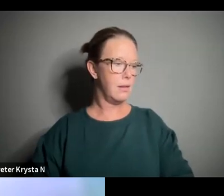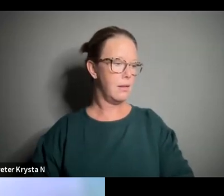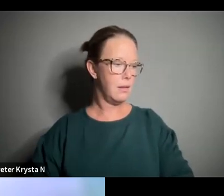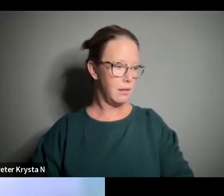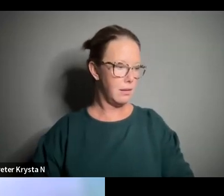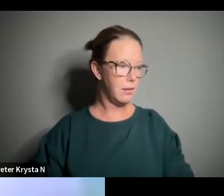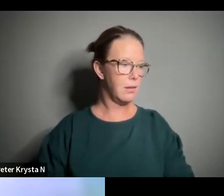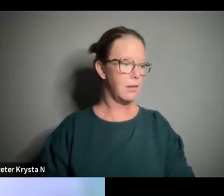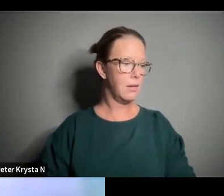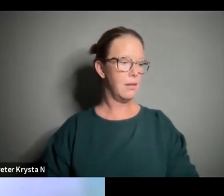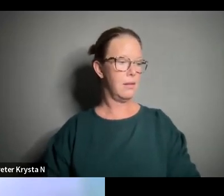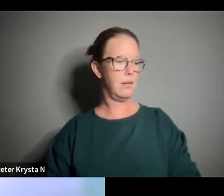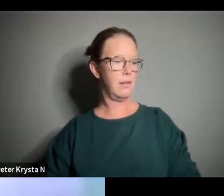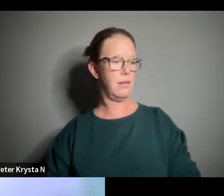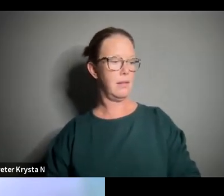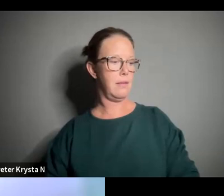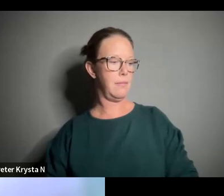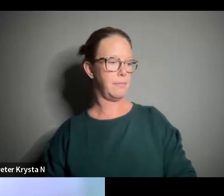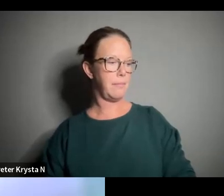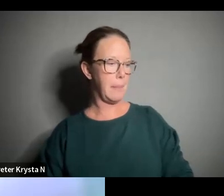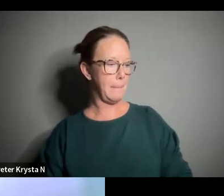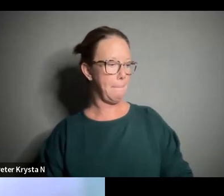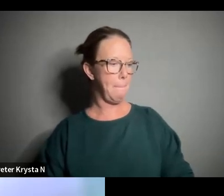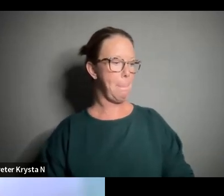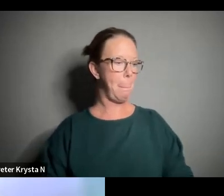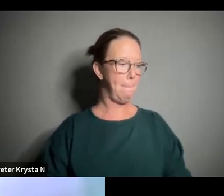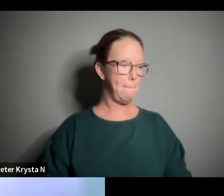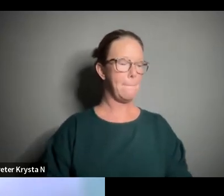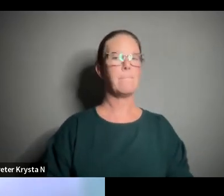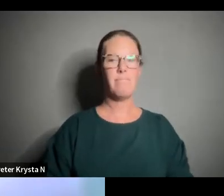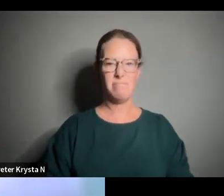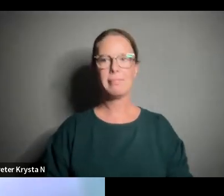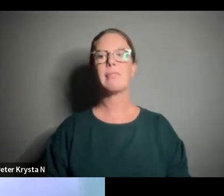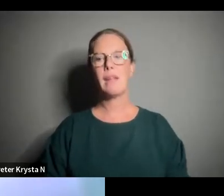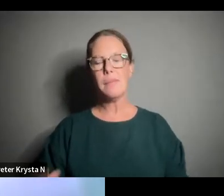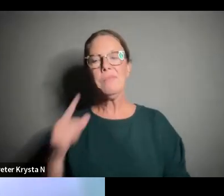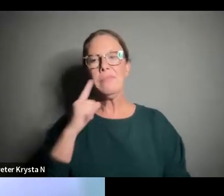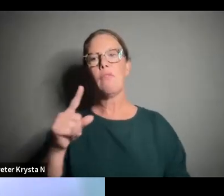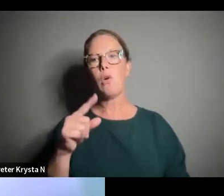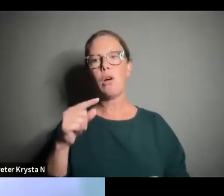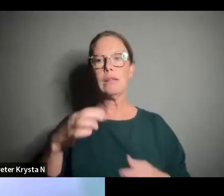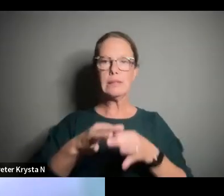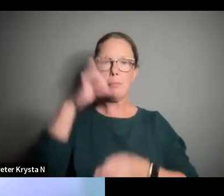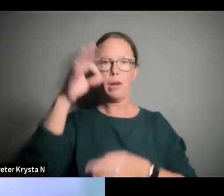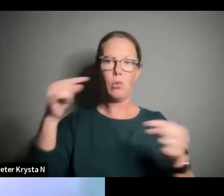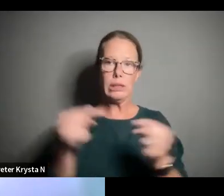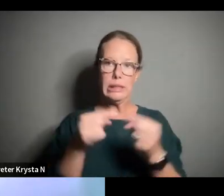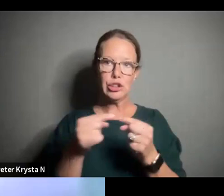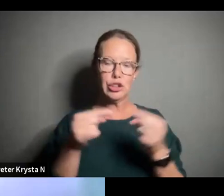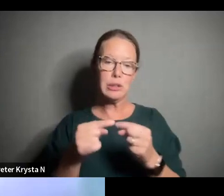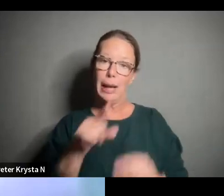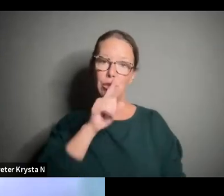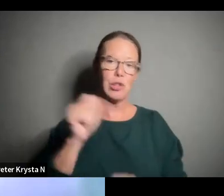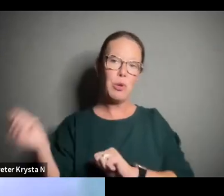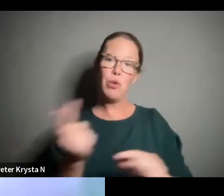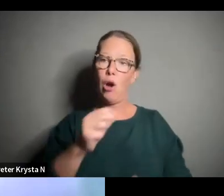think all of us that work in spinal cord injury, individuals with spinal cord injury, I think we all would love to wake up